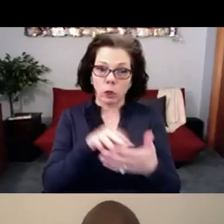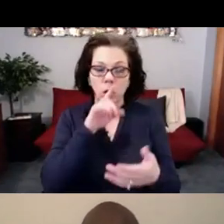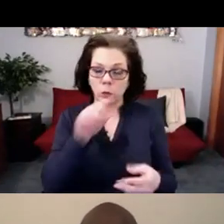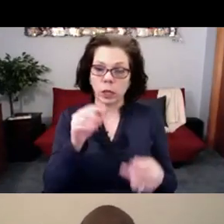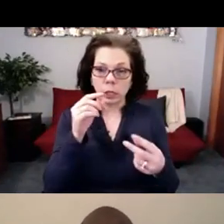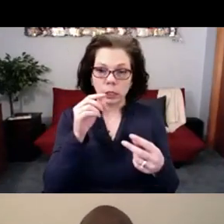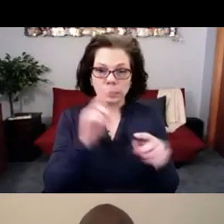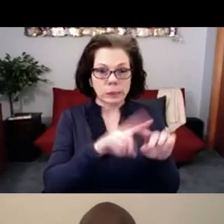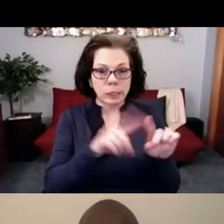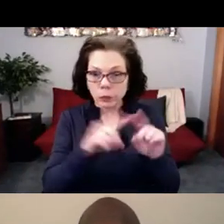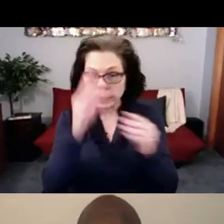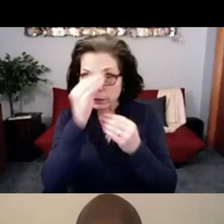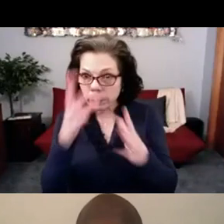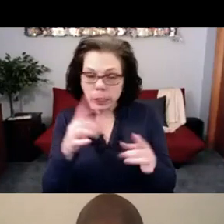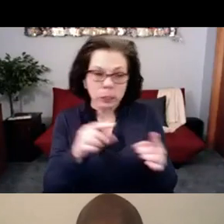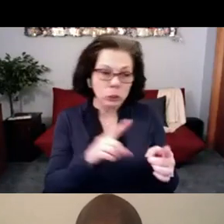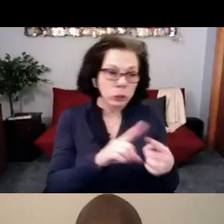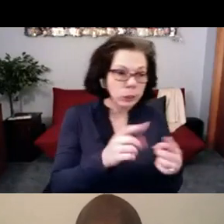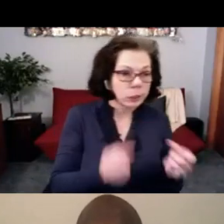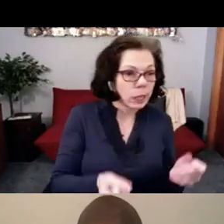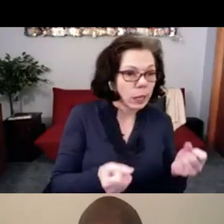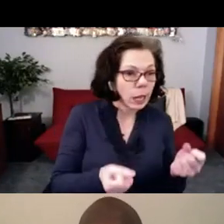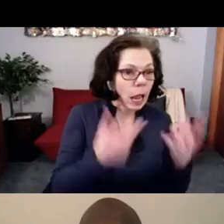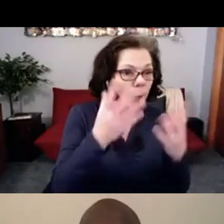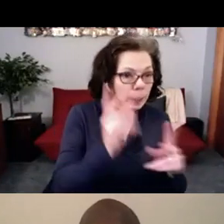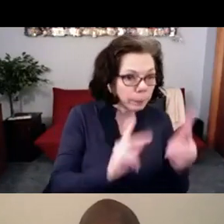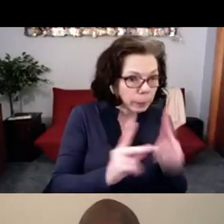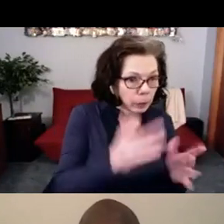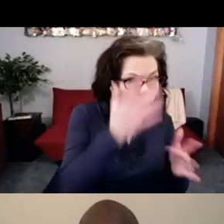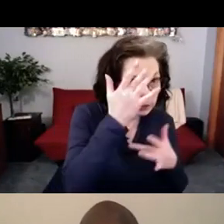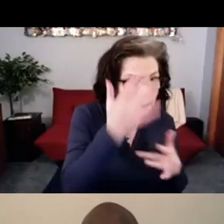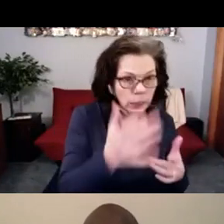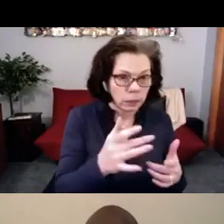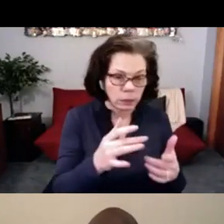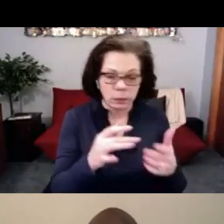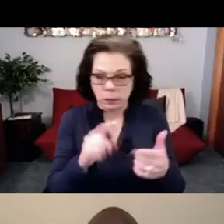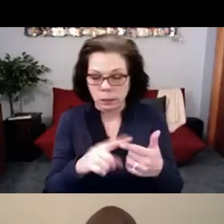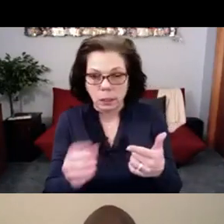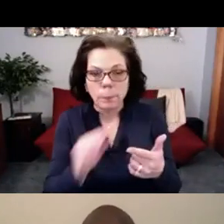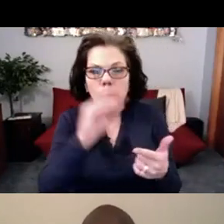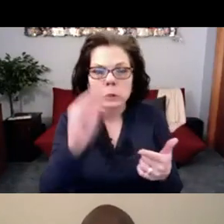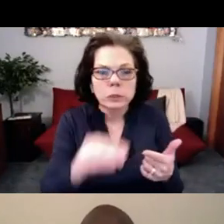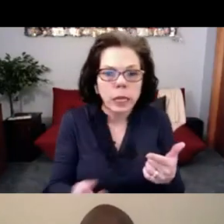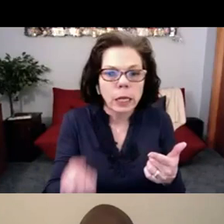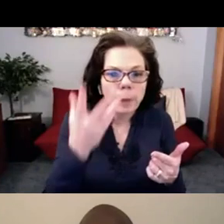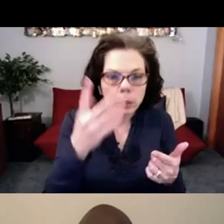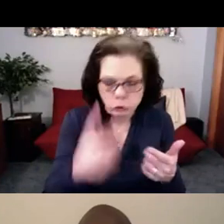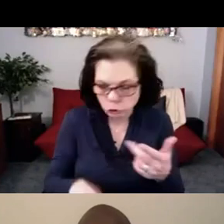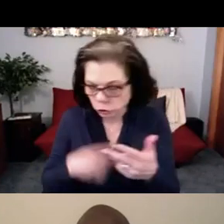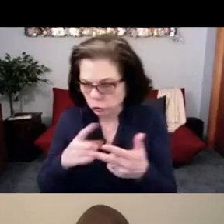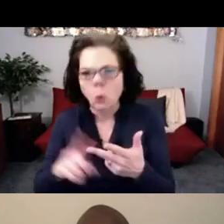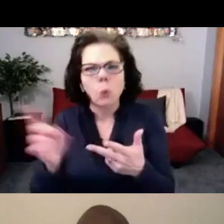data points that includes the incidence rate, the positivity rate that Dr. Hall mentioned, as well as where the cases